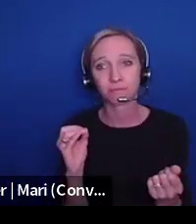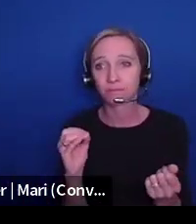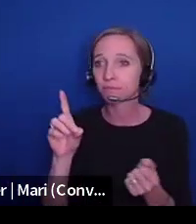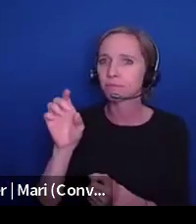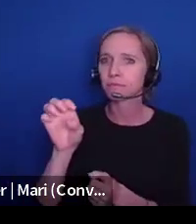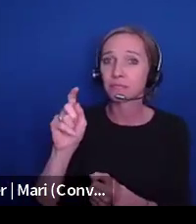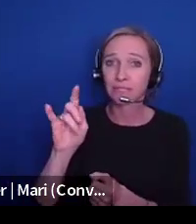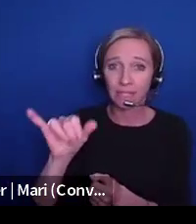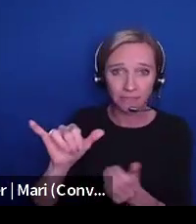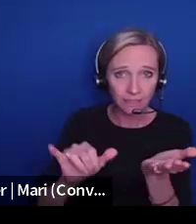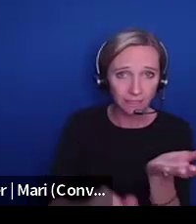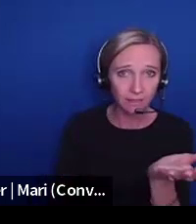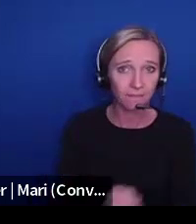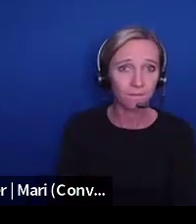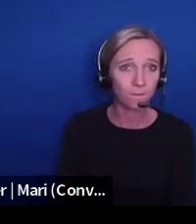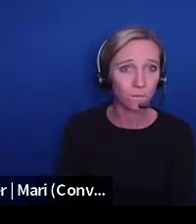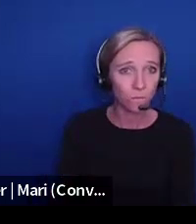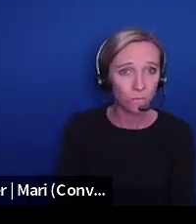Destiny?